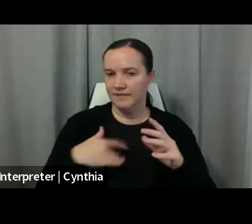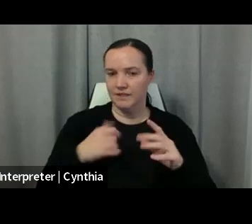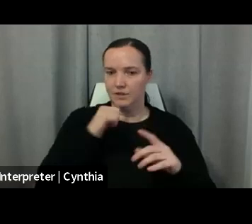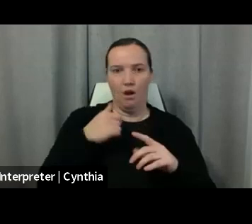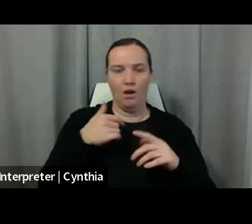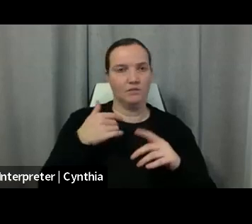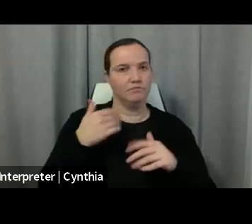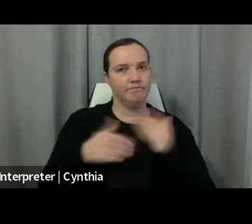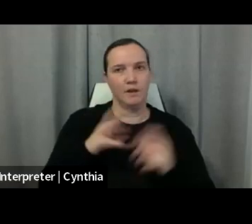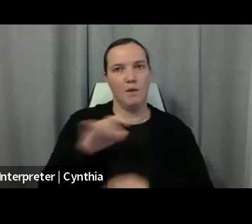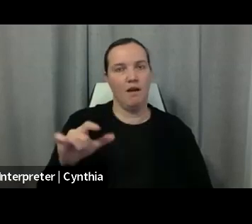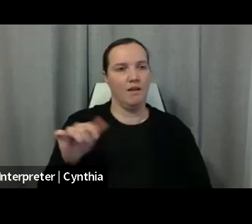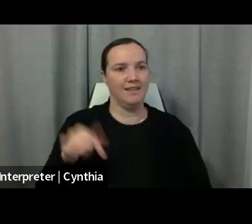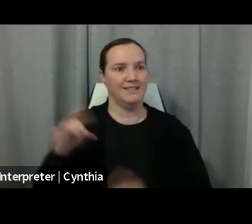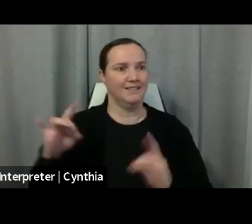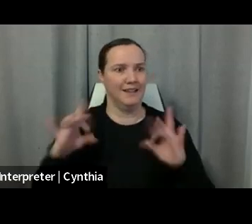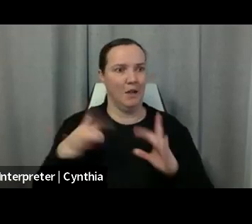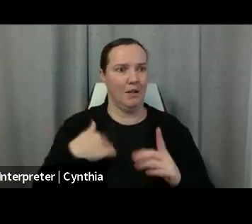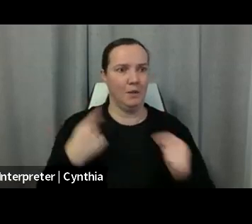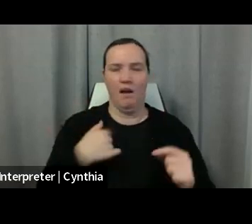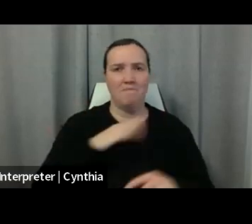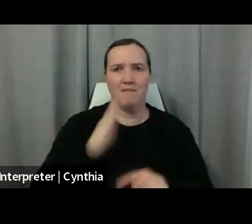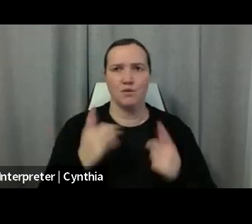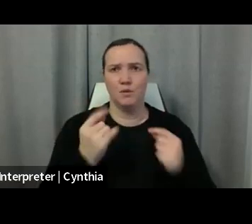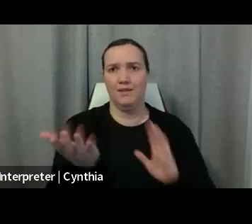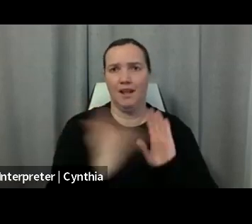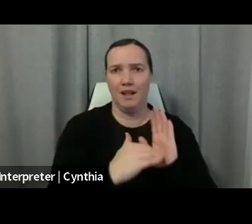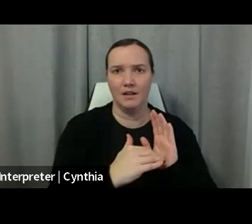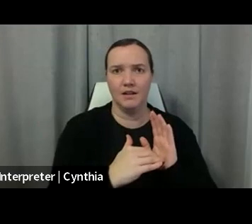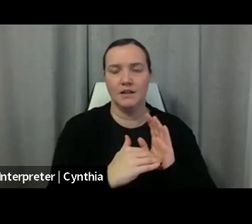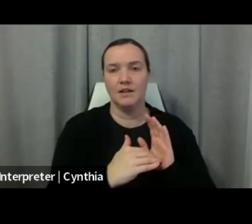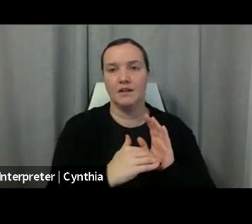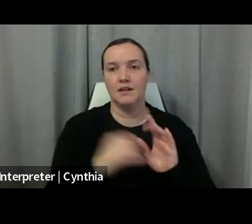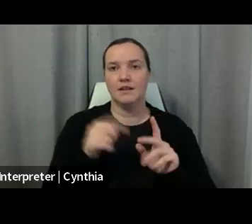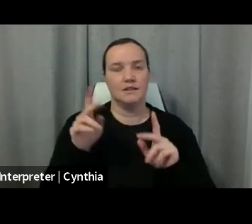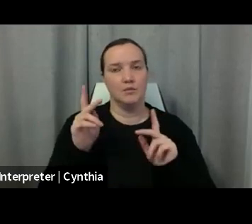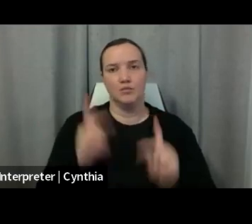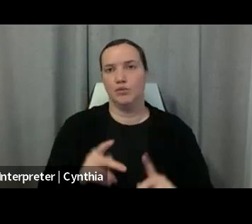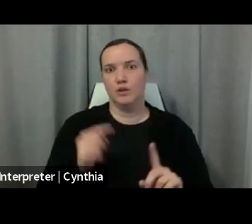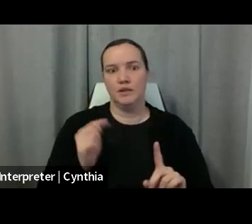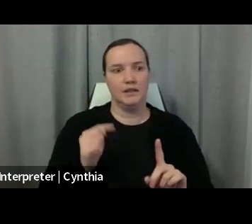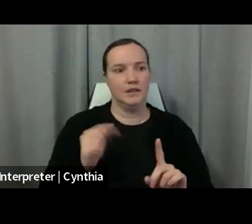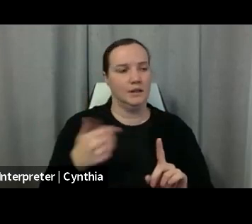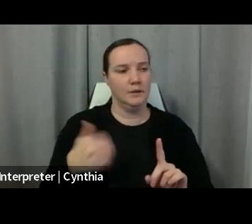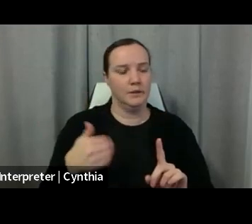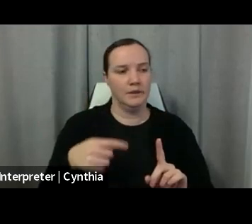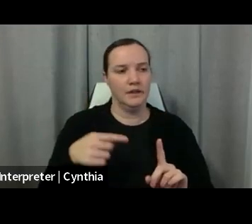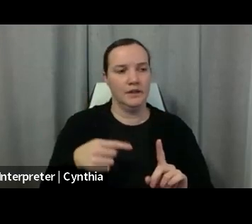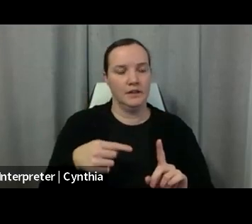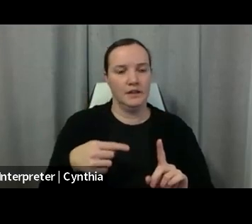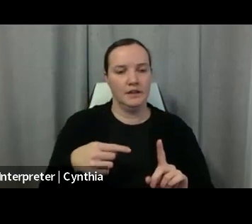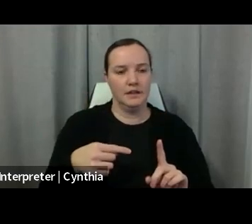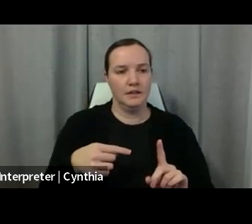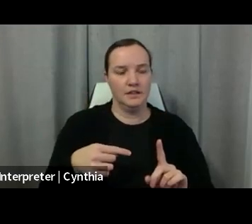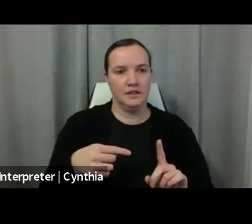is a terrible thing I'm doing. I'll never do this again. This person who